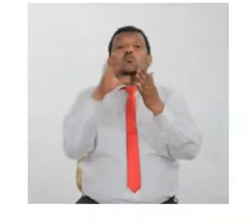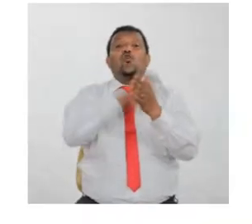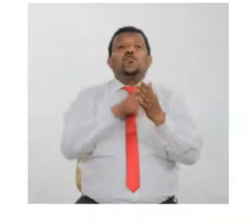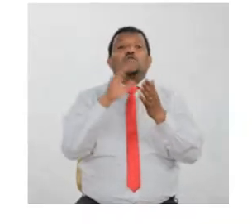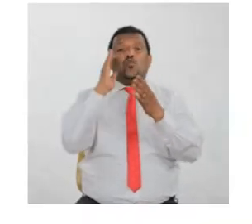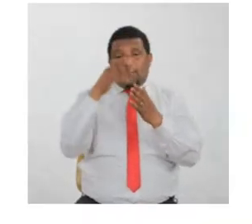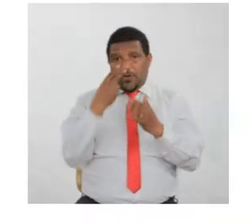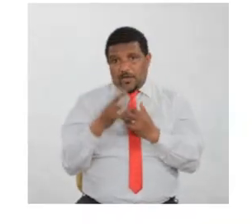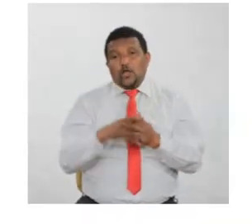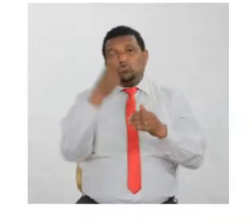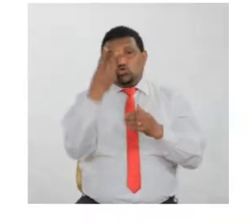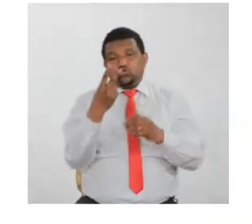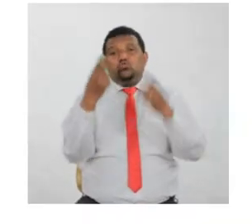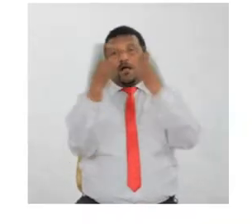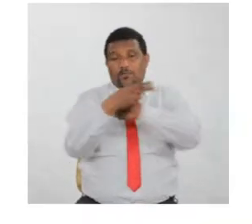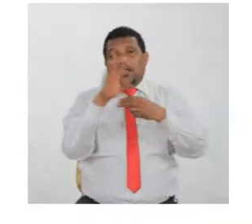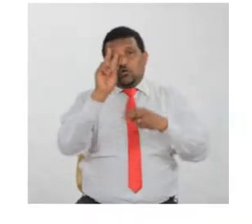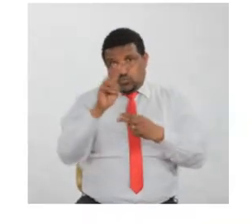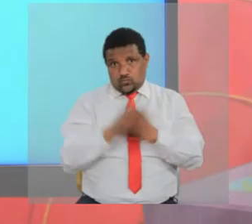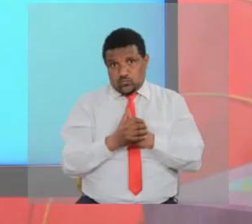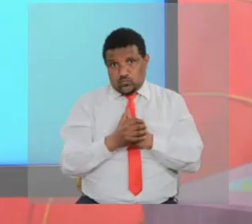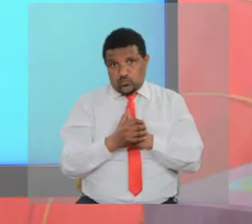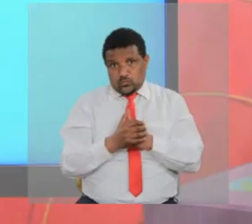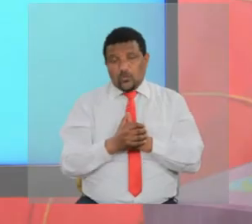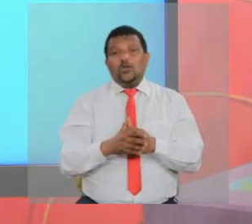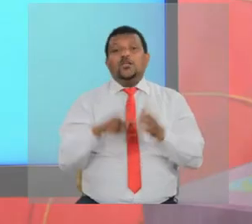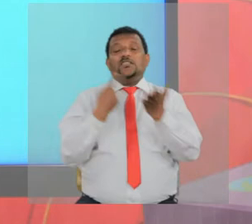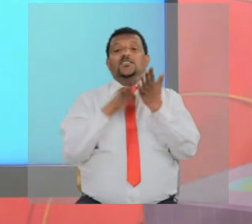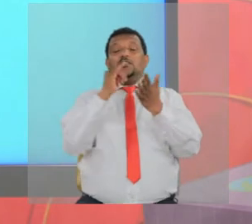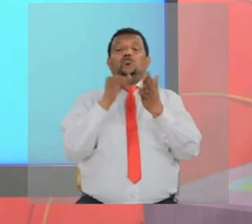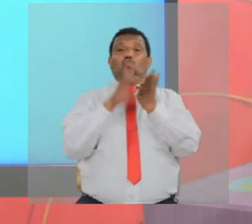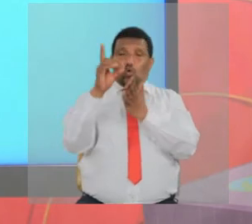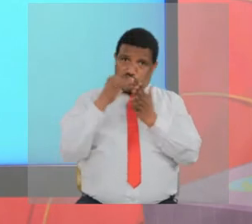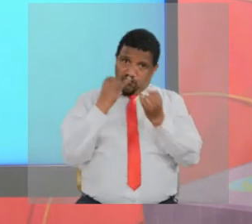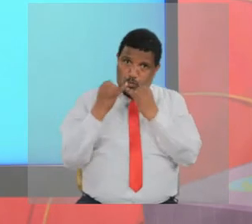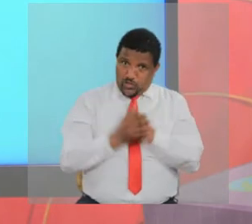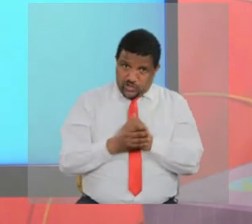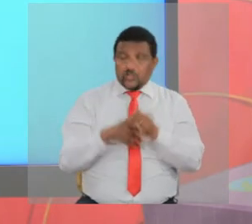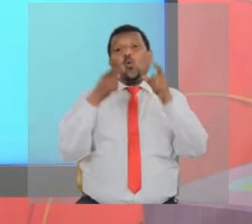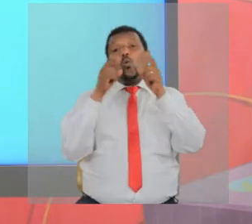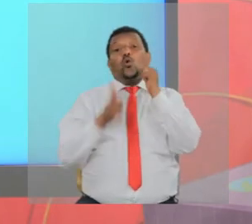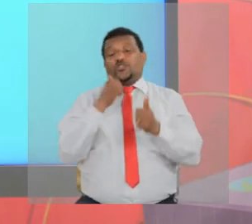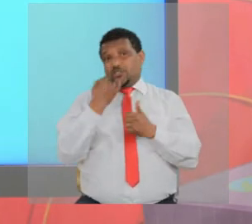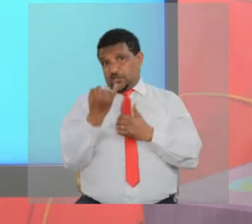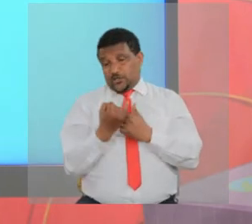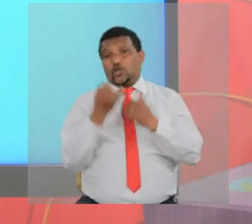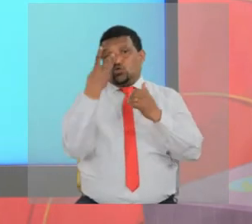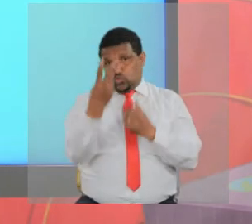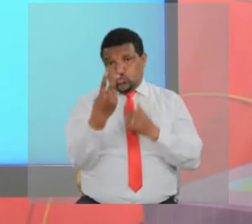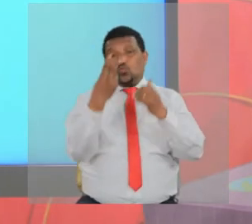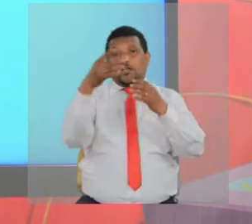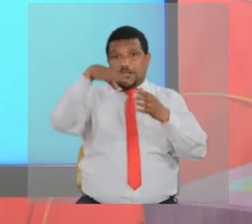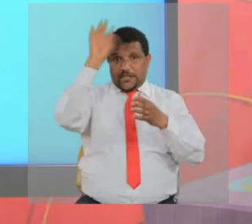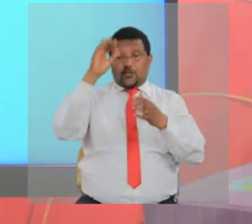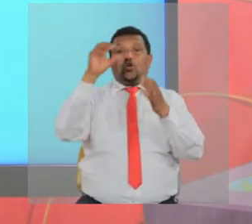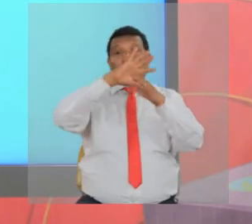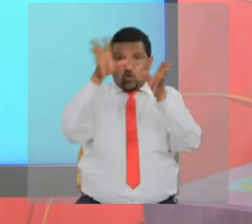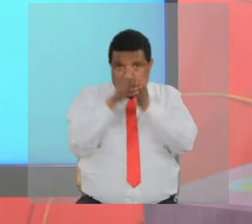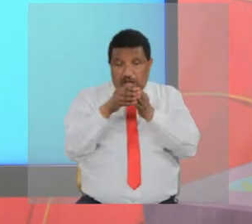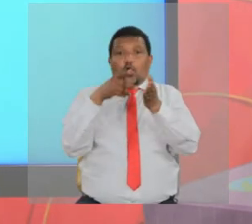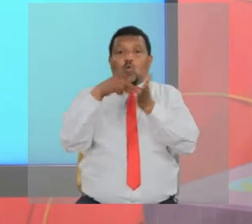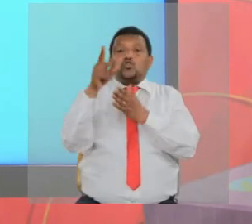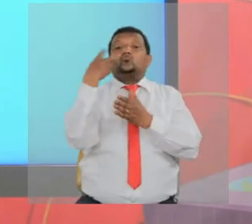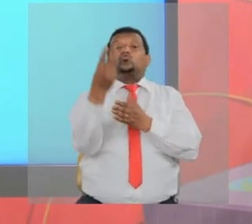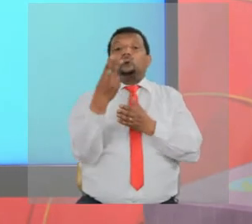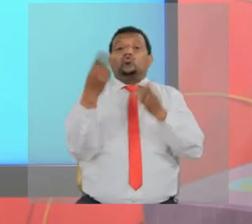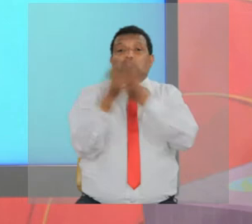will be 2 multiplied by 2. This is the cost information, which is 2. We get the total cost 2